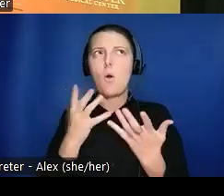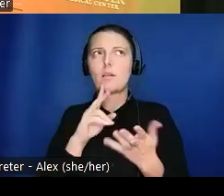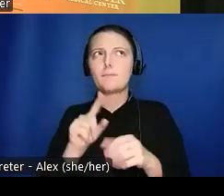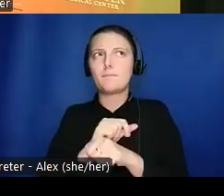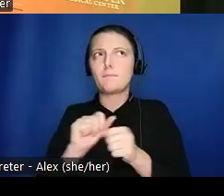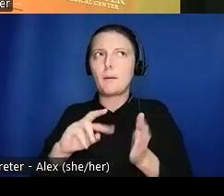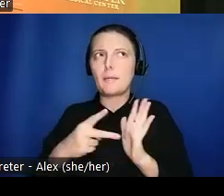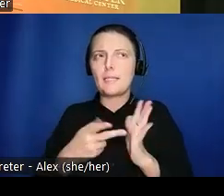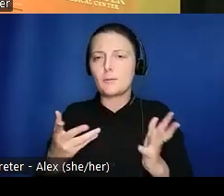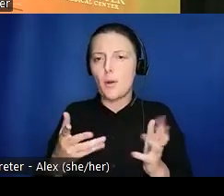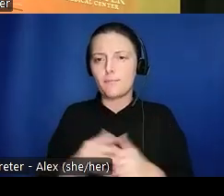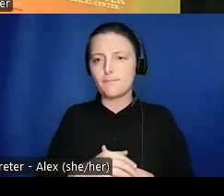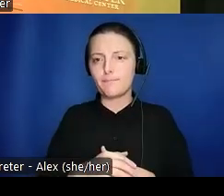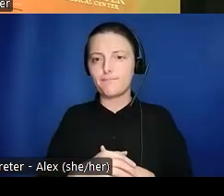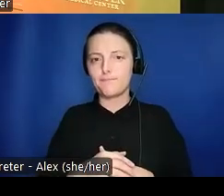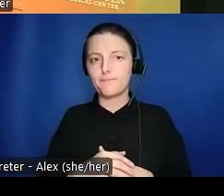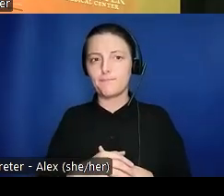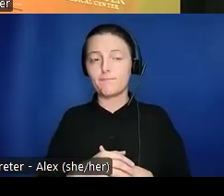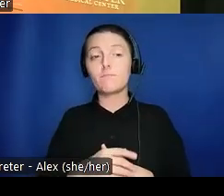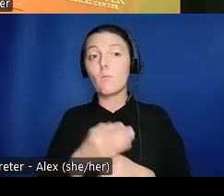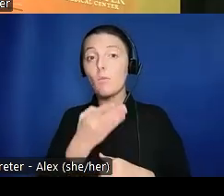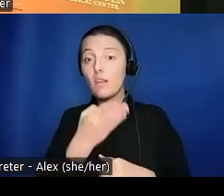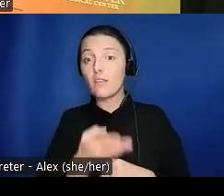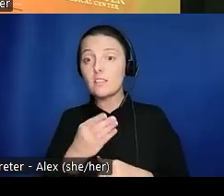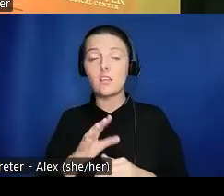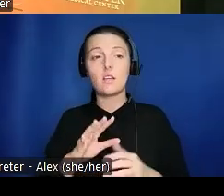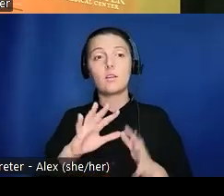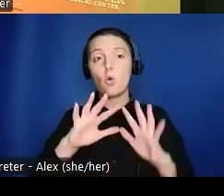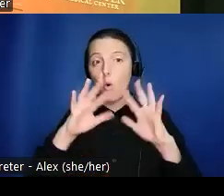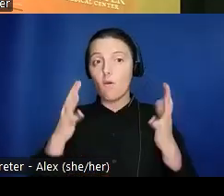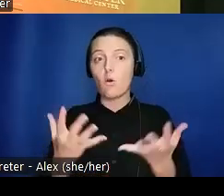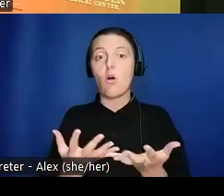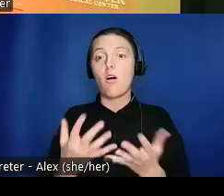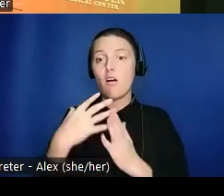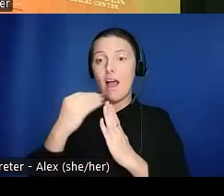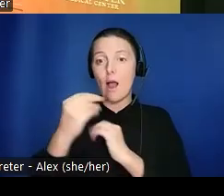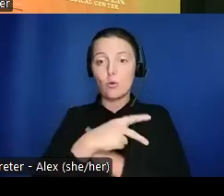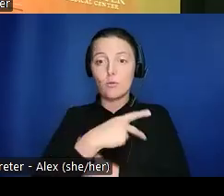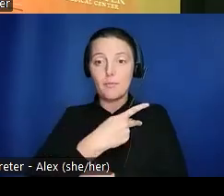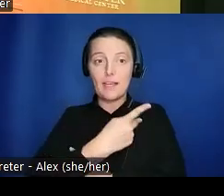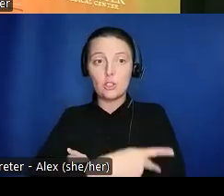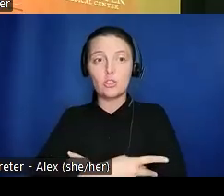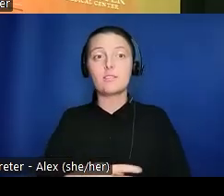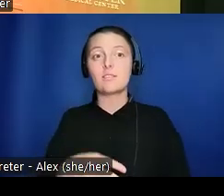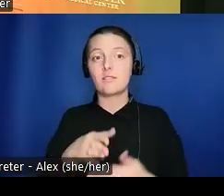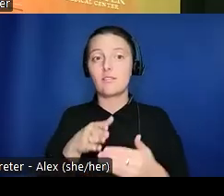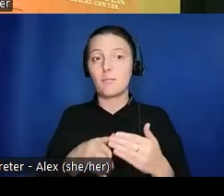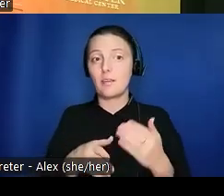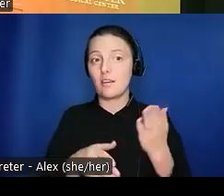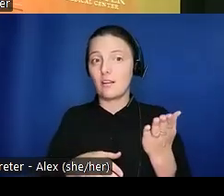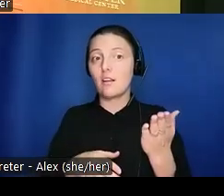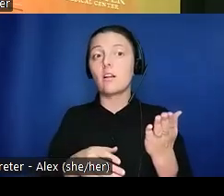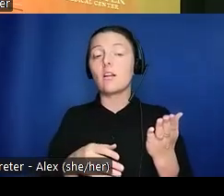this is the overall outpatient completed appointments that is prepared by Kristen McDonald, one of